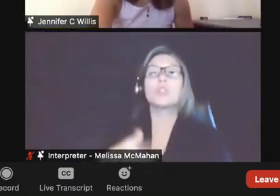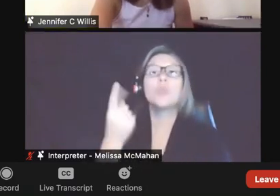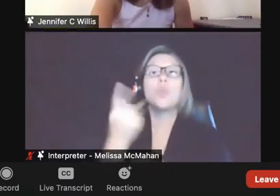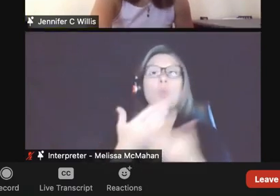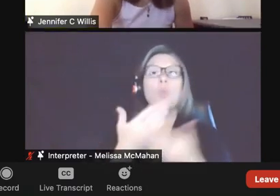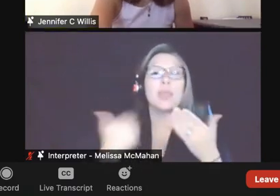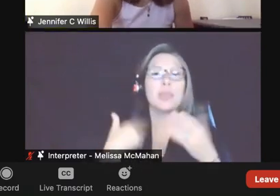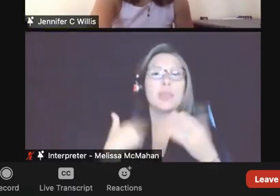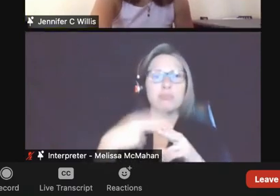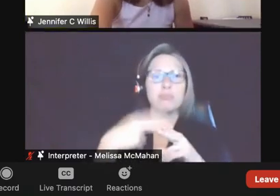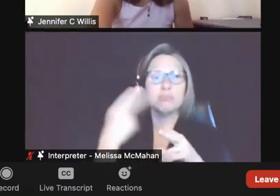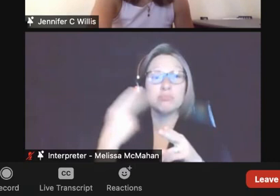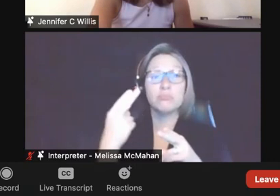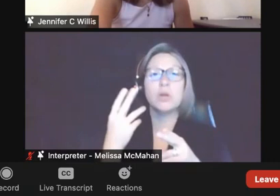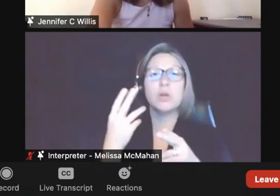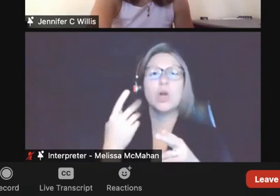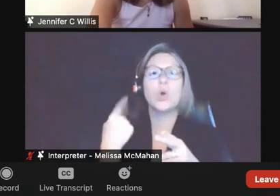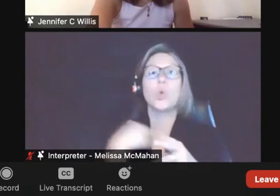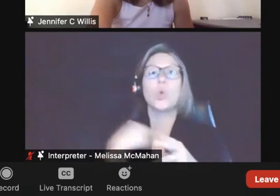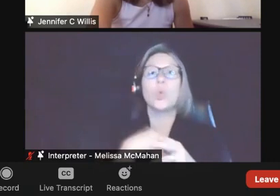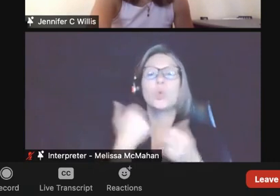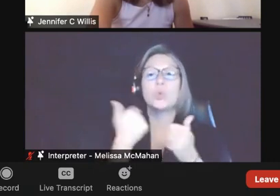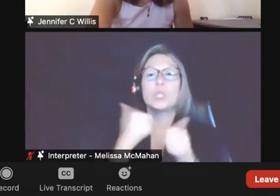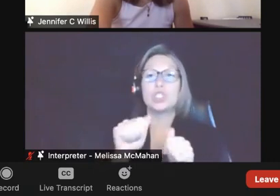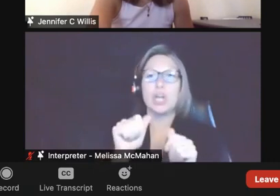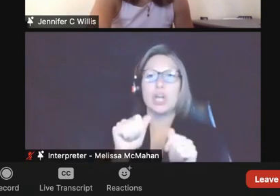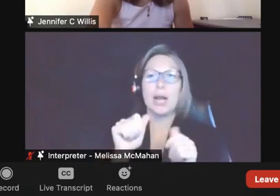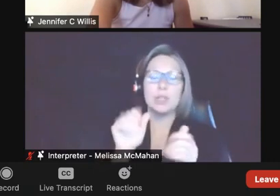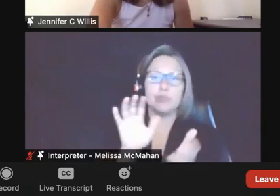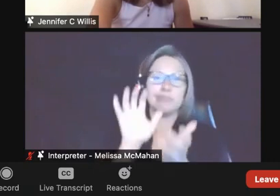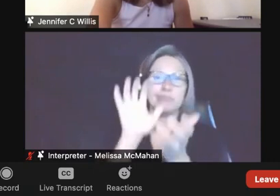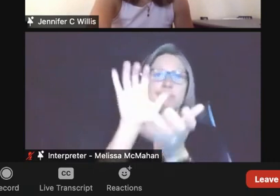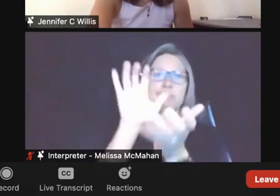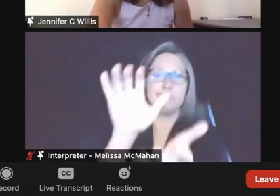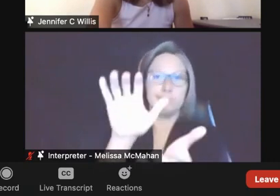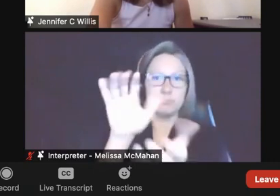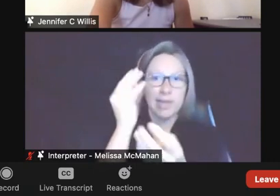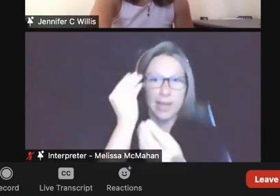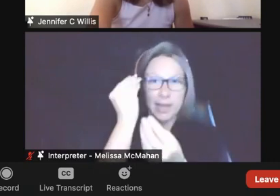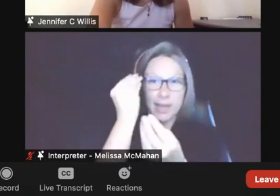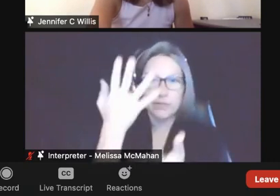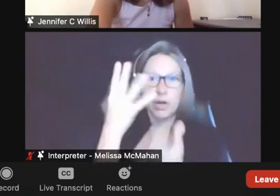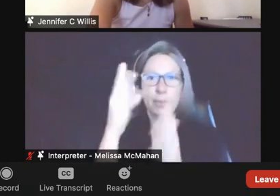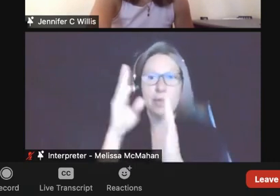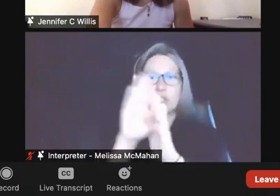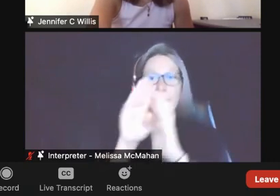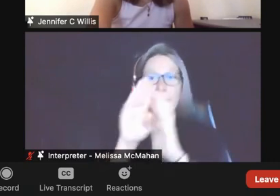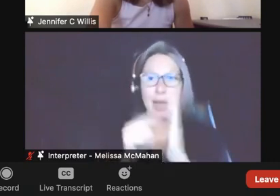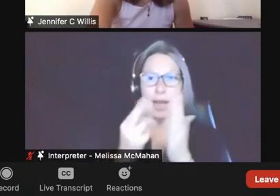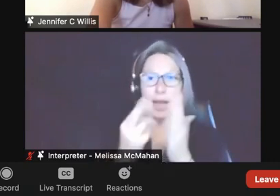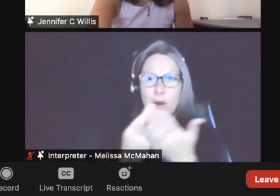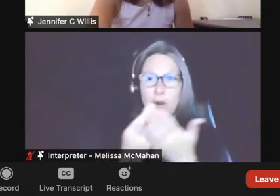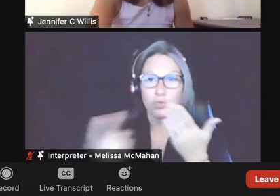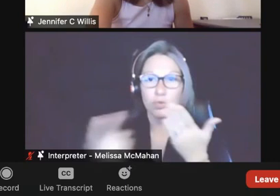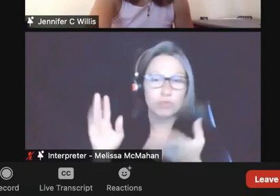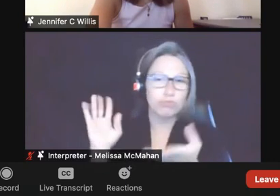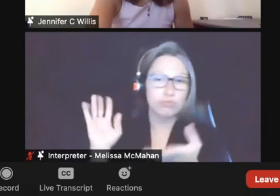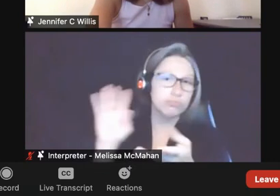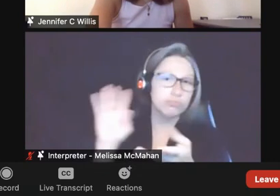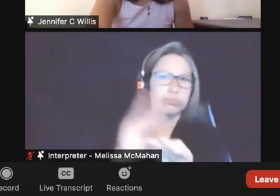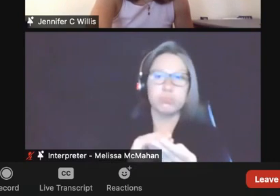we tried to kind of give you all of the information and background resources that you would need so